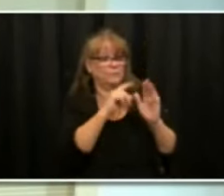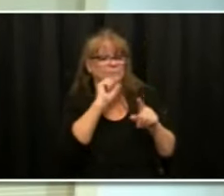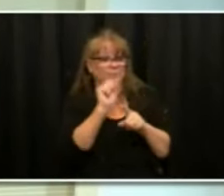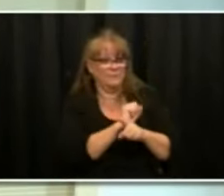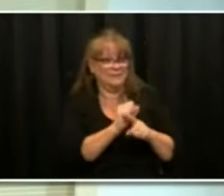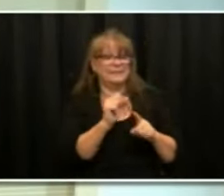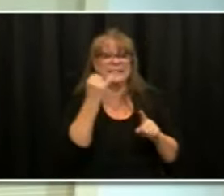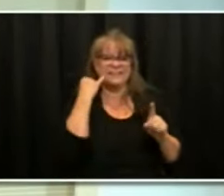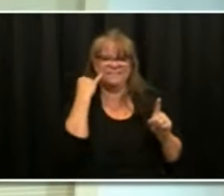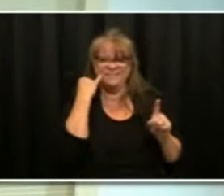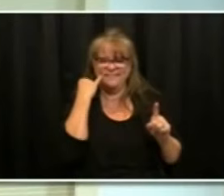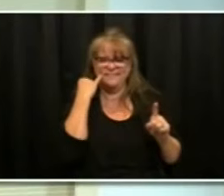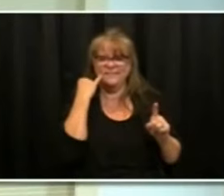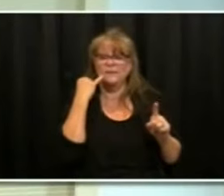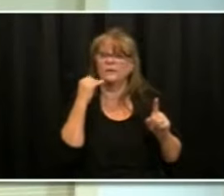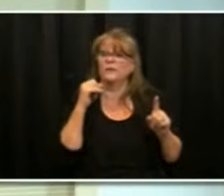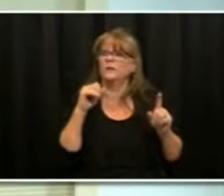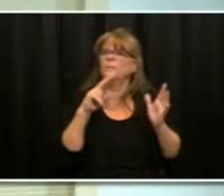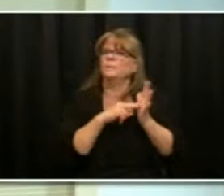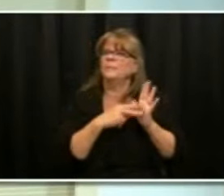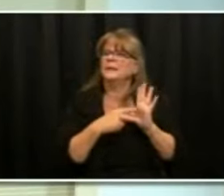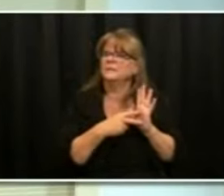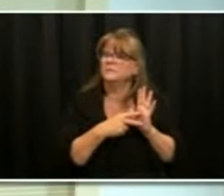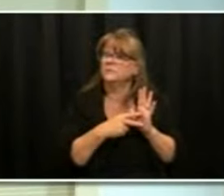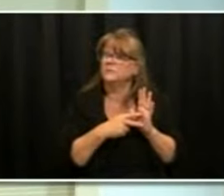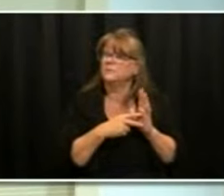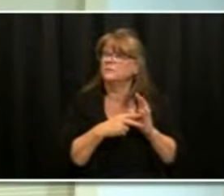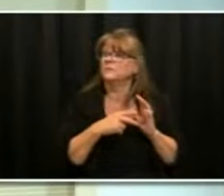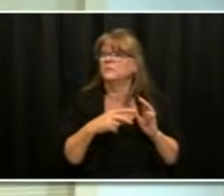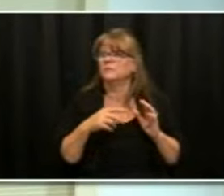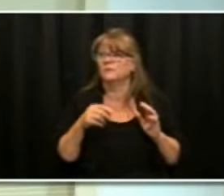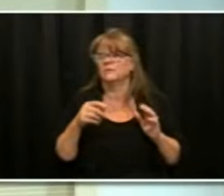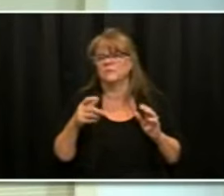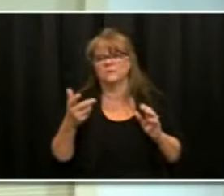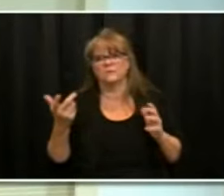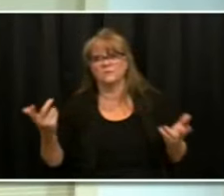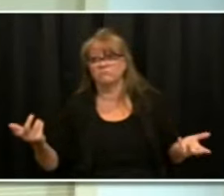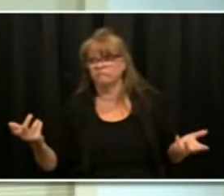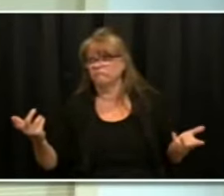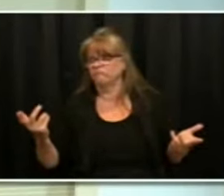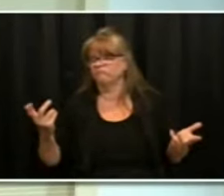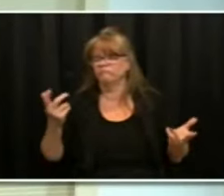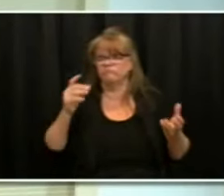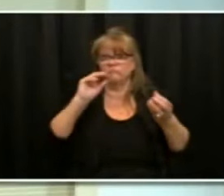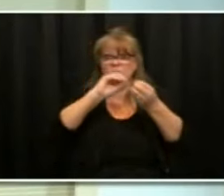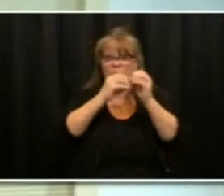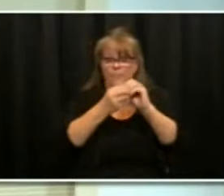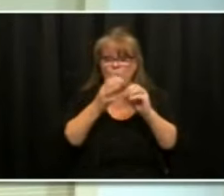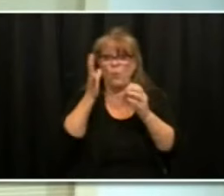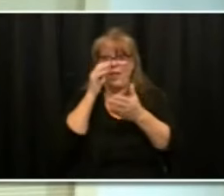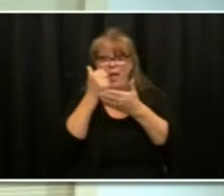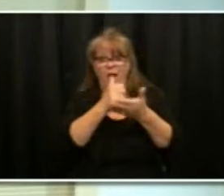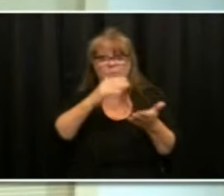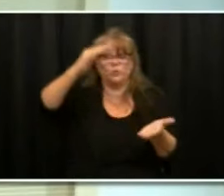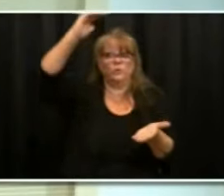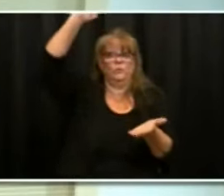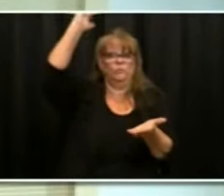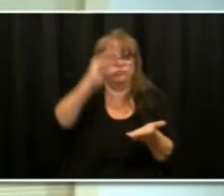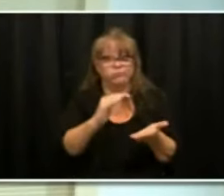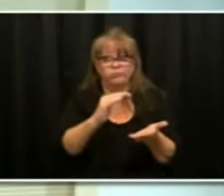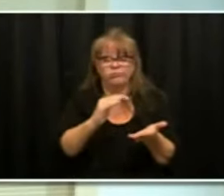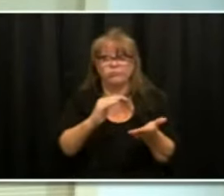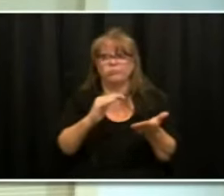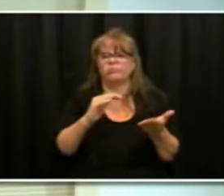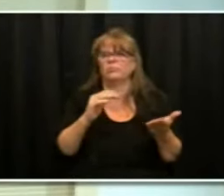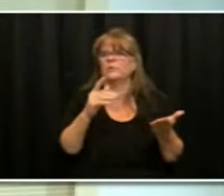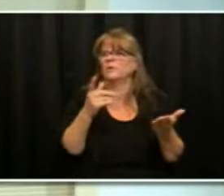Preview of where the state might have to move if cases continue to rise economically, or what steps you might take to limit people's movement or behavior? Like